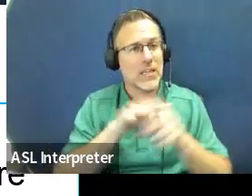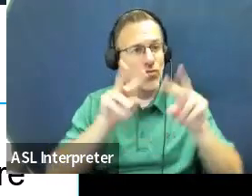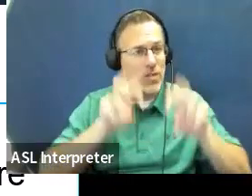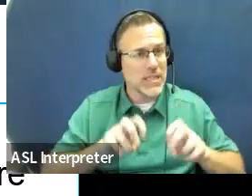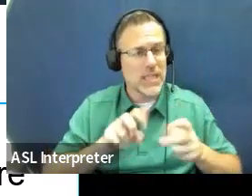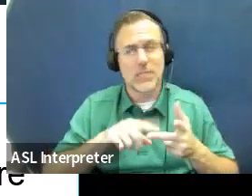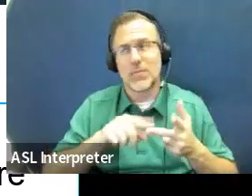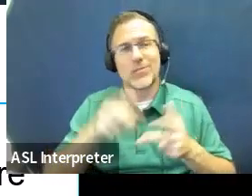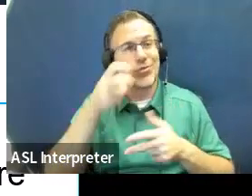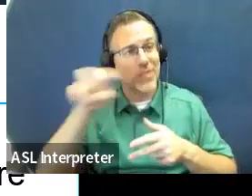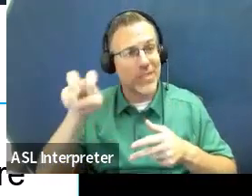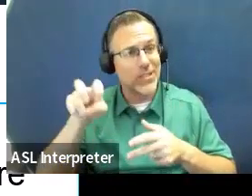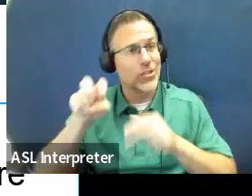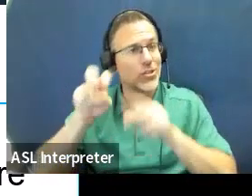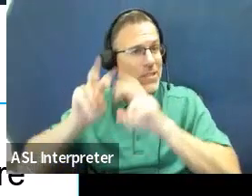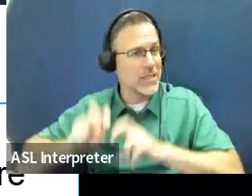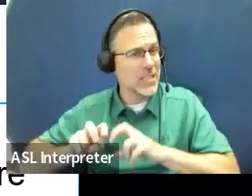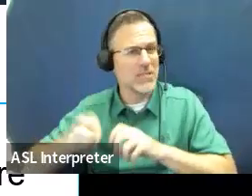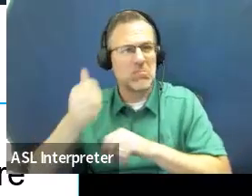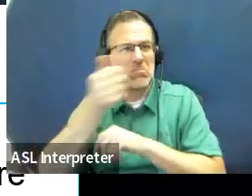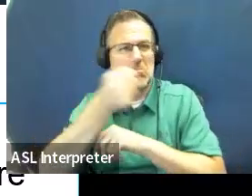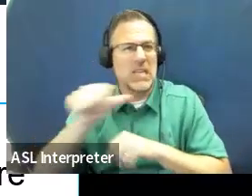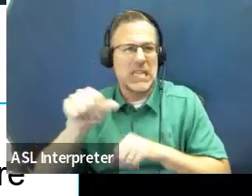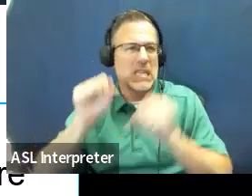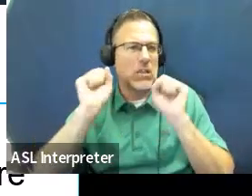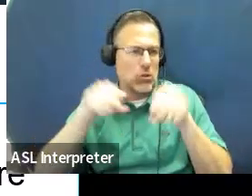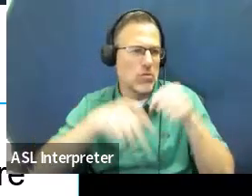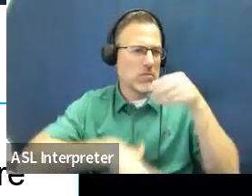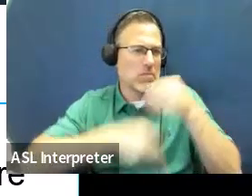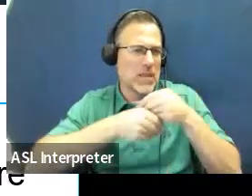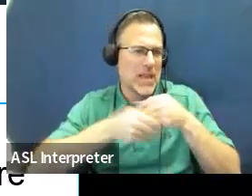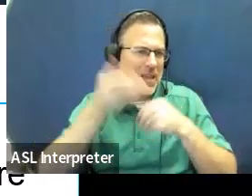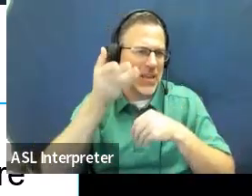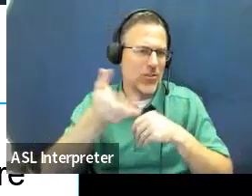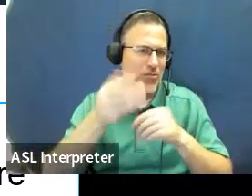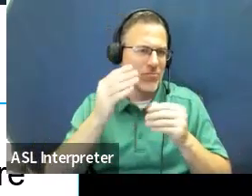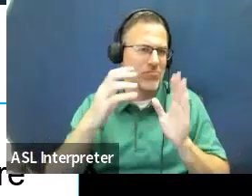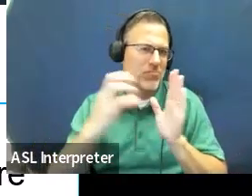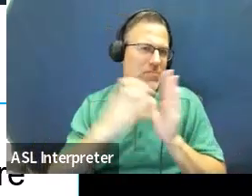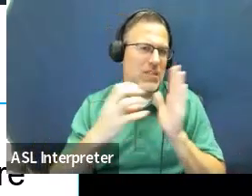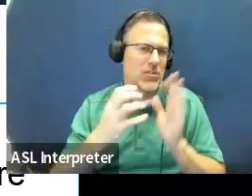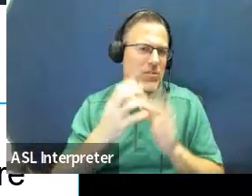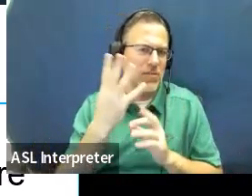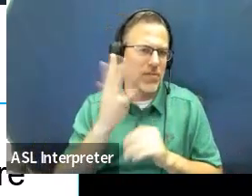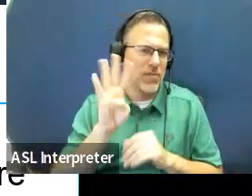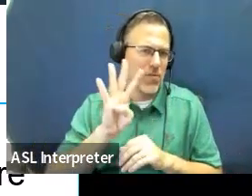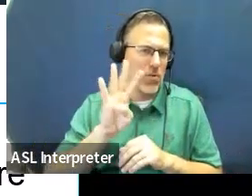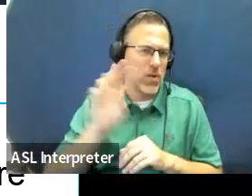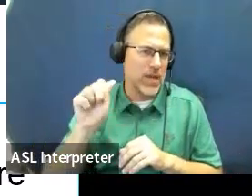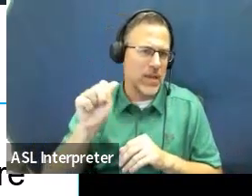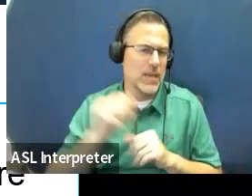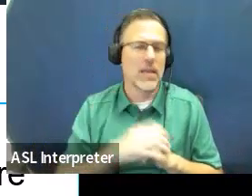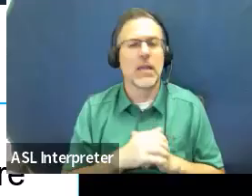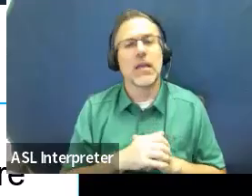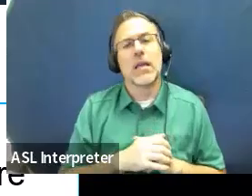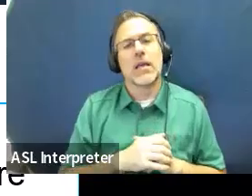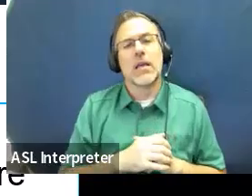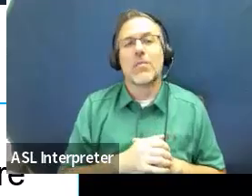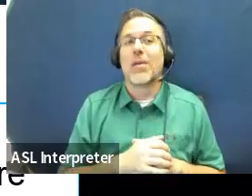assessments, or any other assessments that are relevant for the student. But definitely you want to